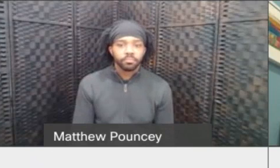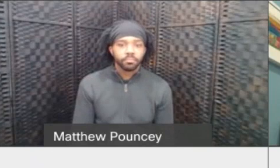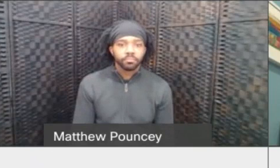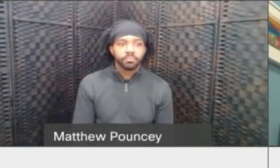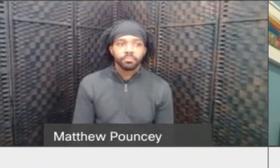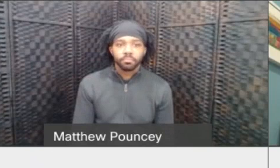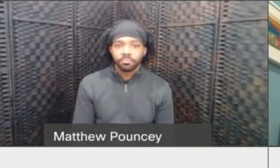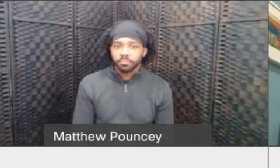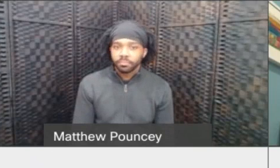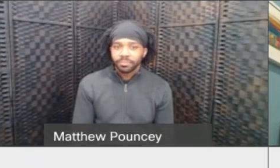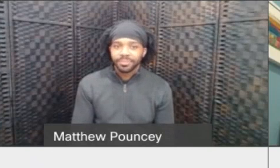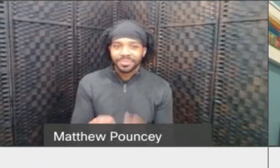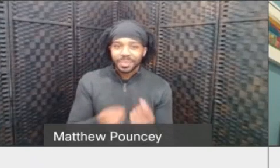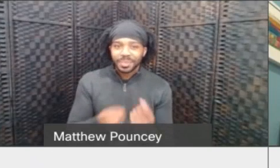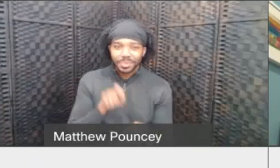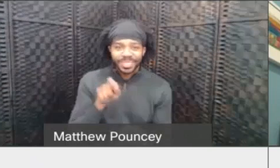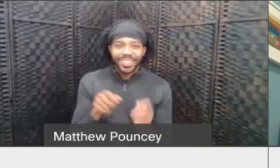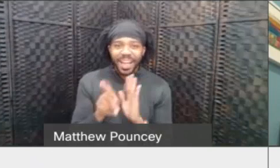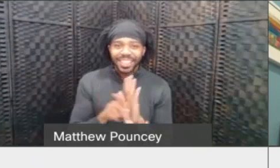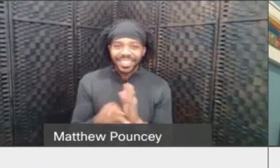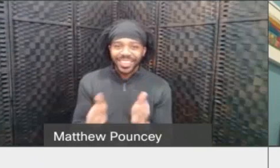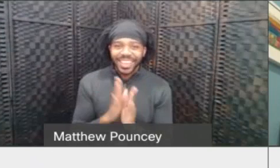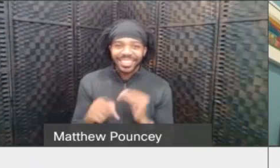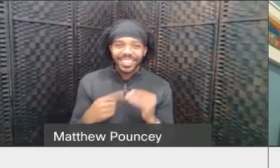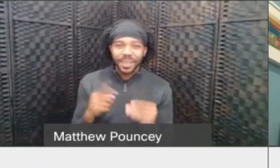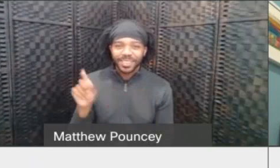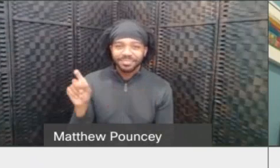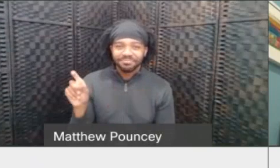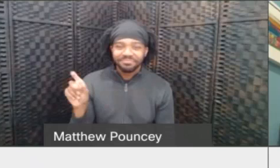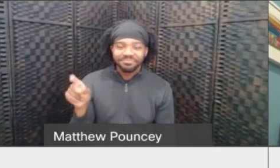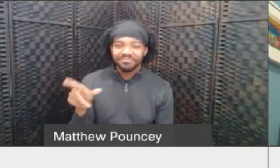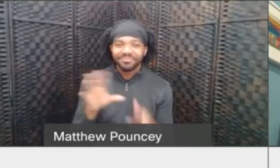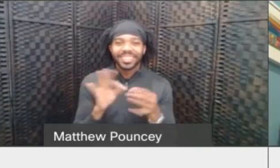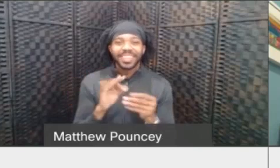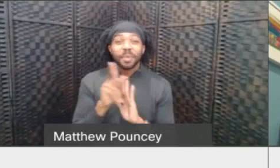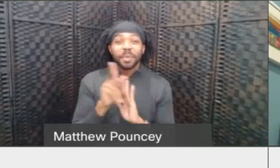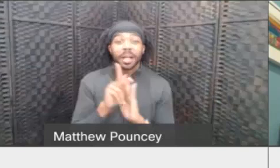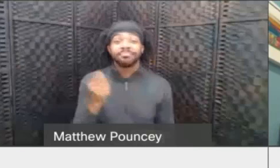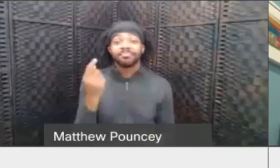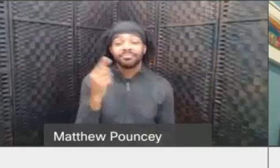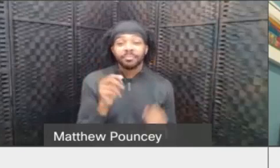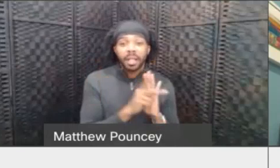Is there a specific policy that you're asking about? So when a policy is finalized,